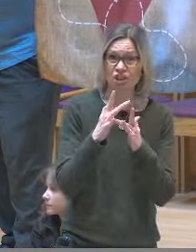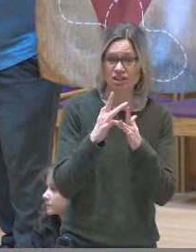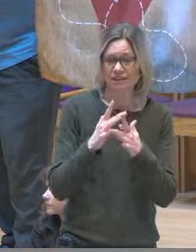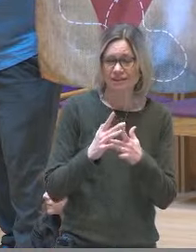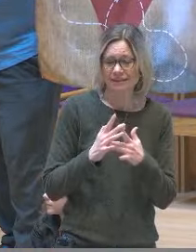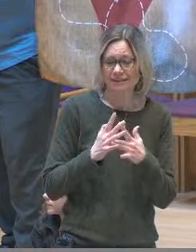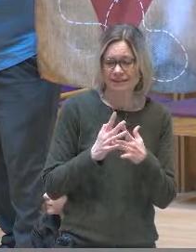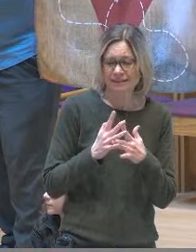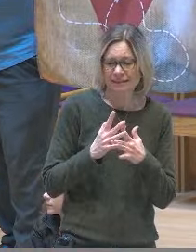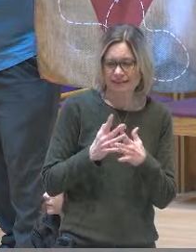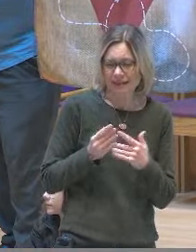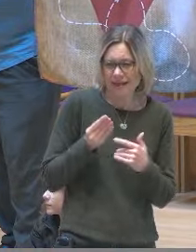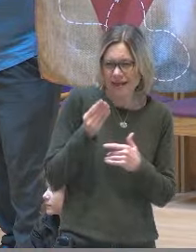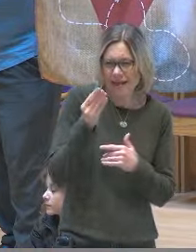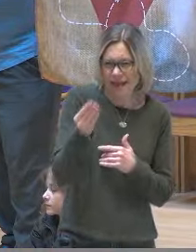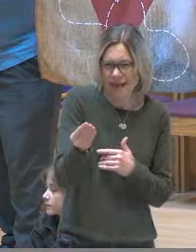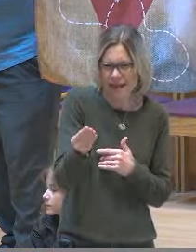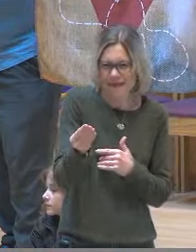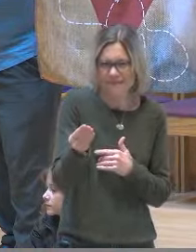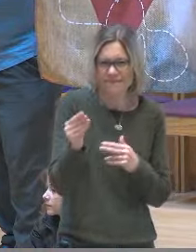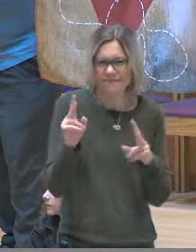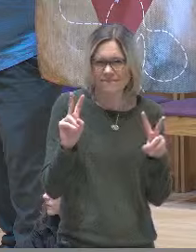the kingdom to who?